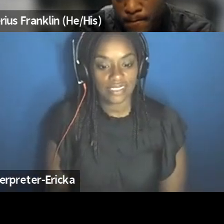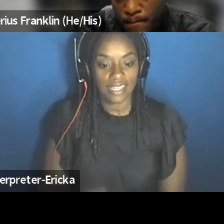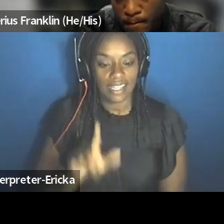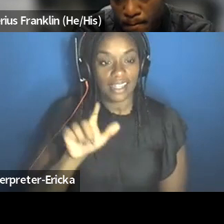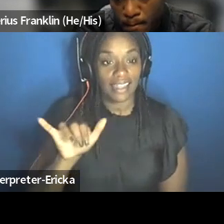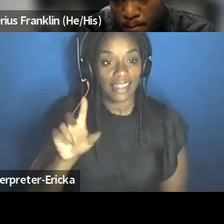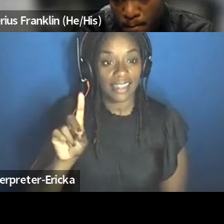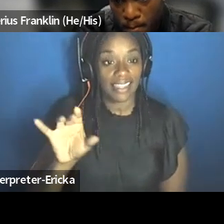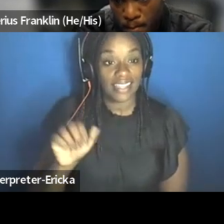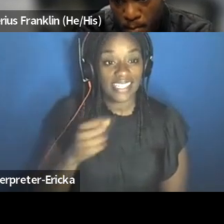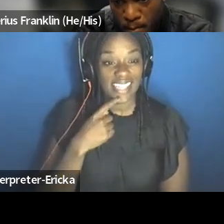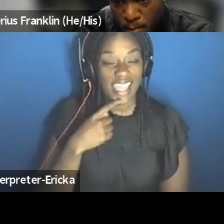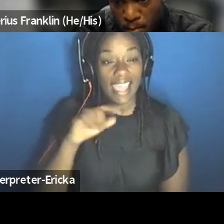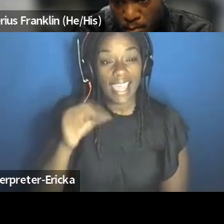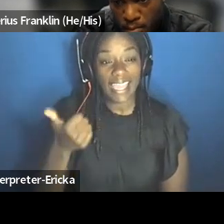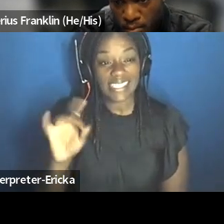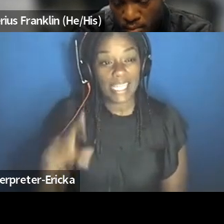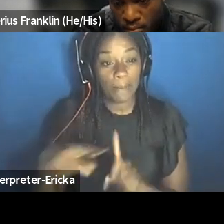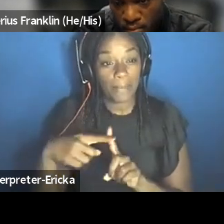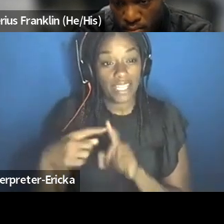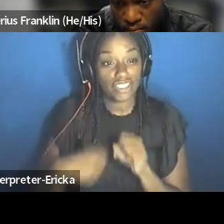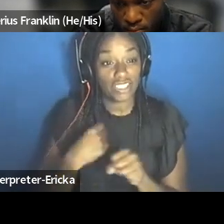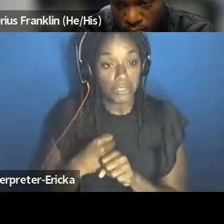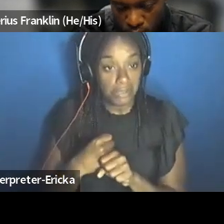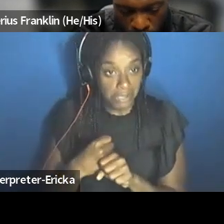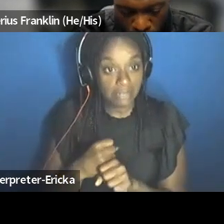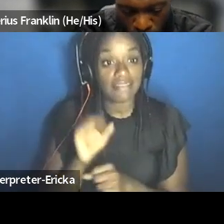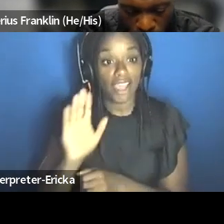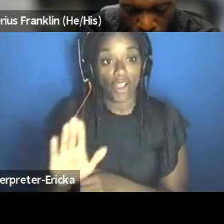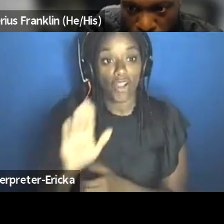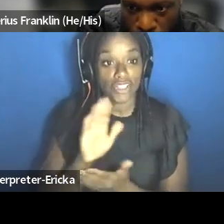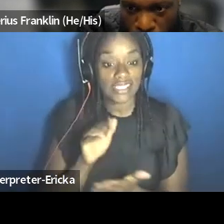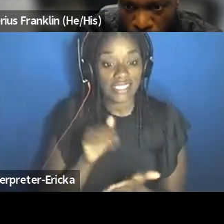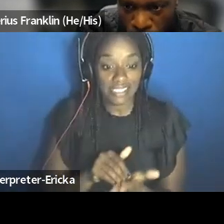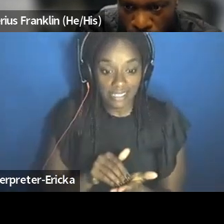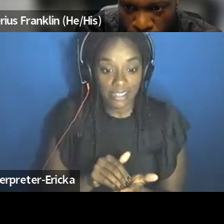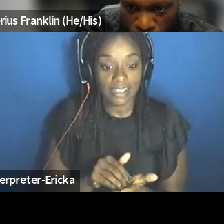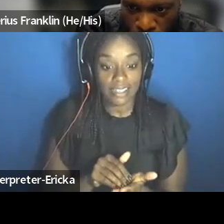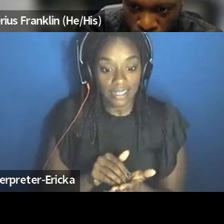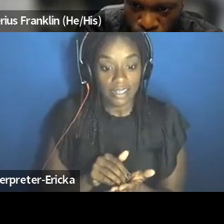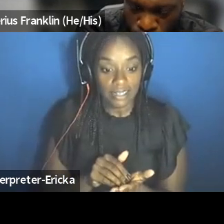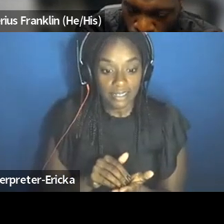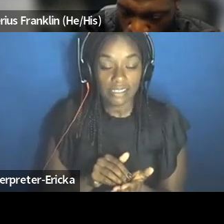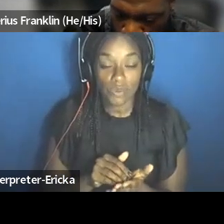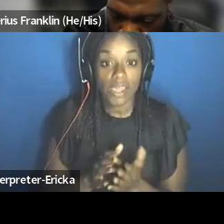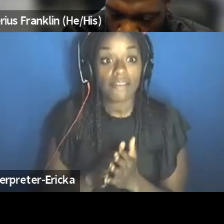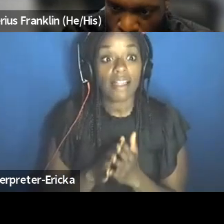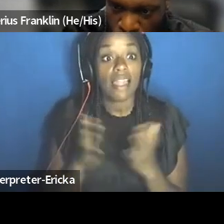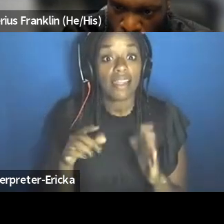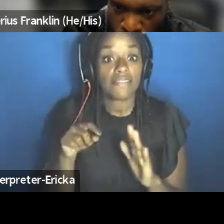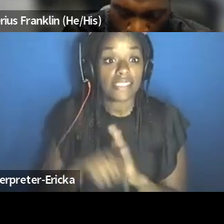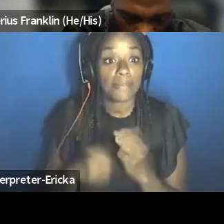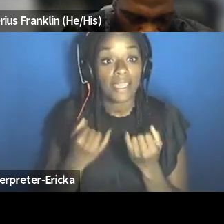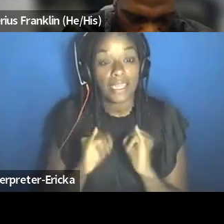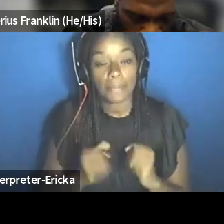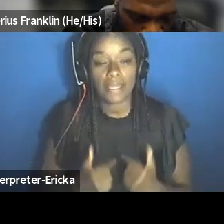chimed in, 18 plus years at her center. So we have lots of really deep independent living